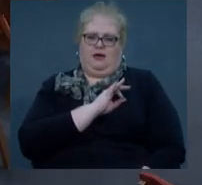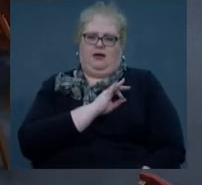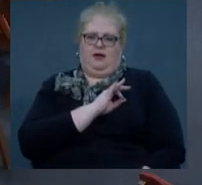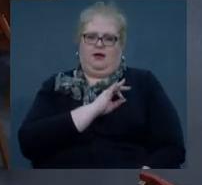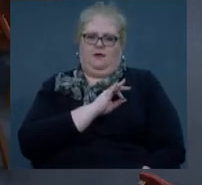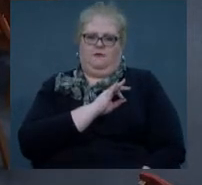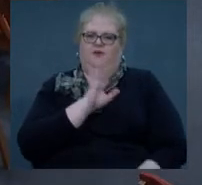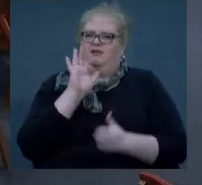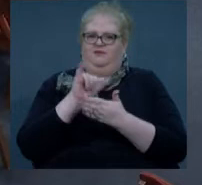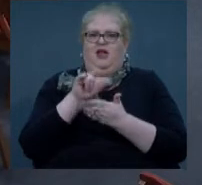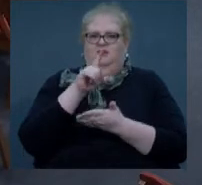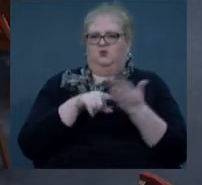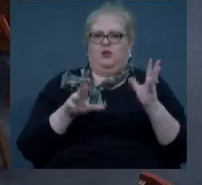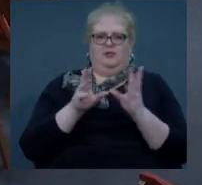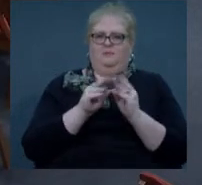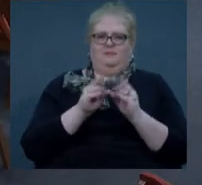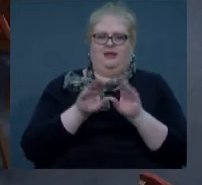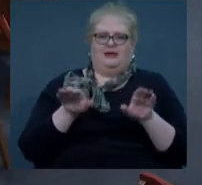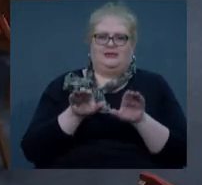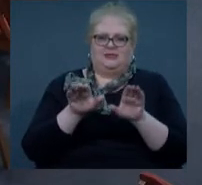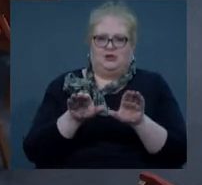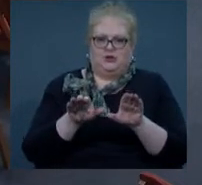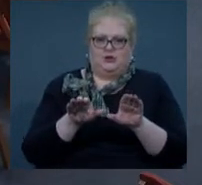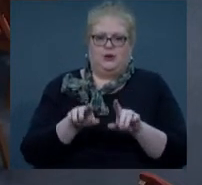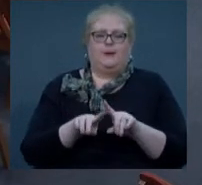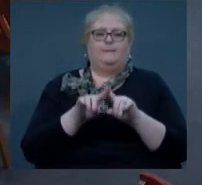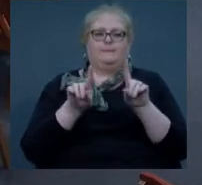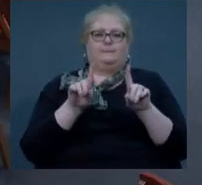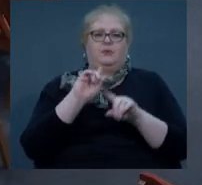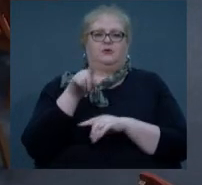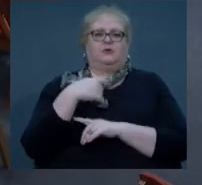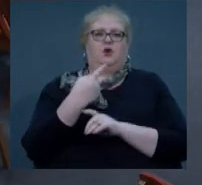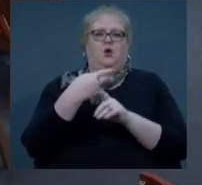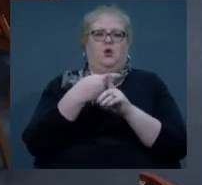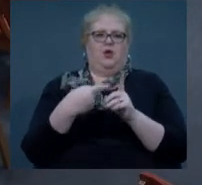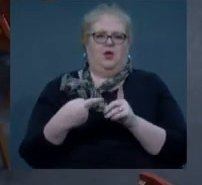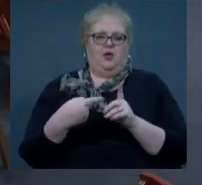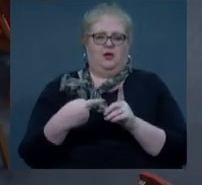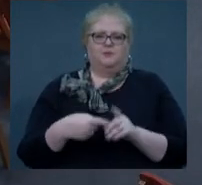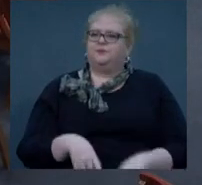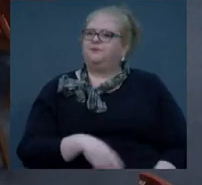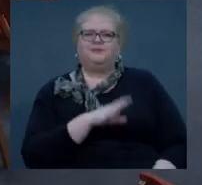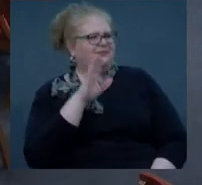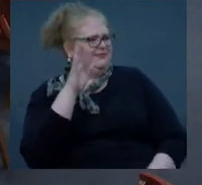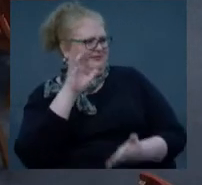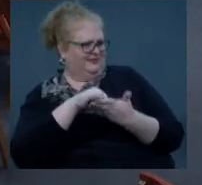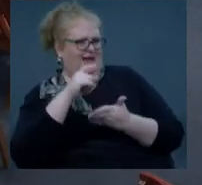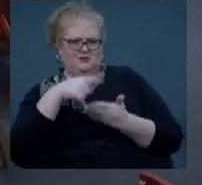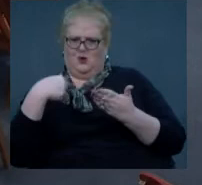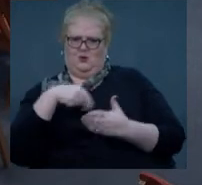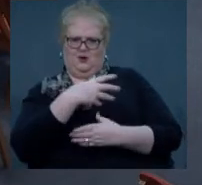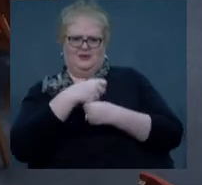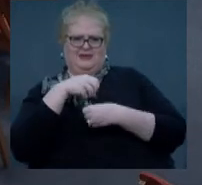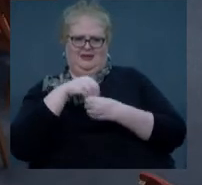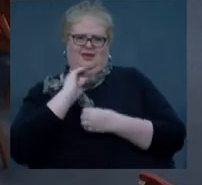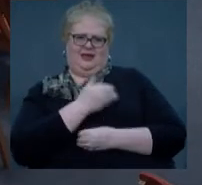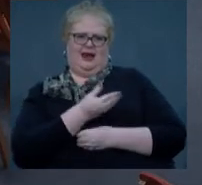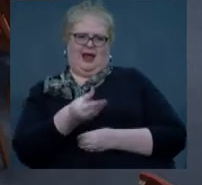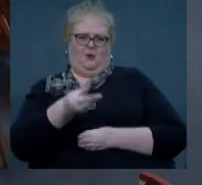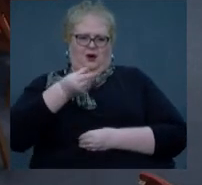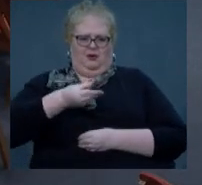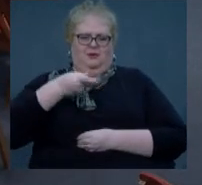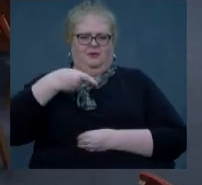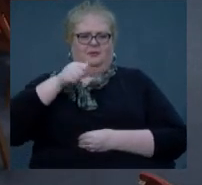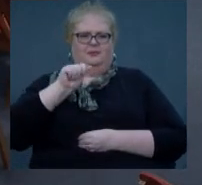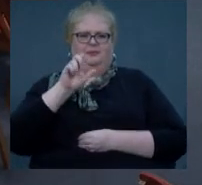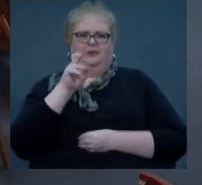is doing. I've got all that, but for Robbie. only half of the Is that commissioners. not what we get in our packet? But what's the difference